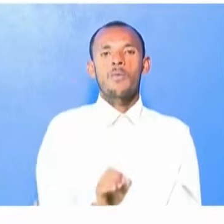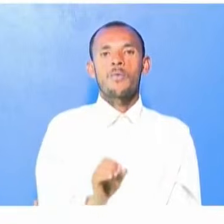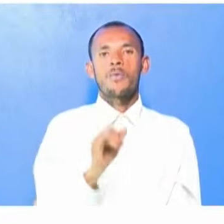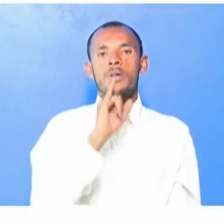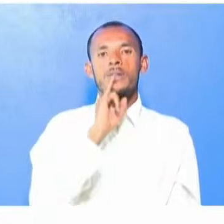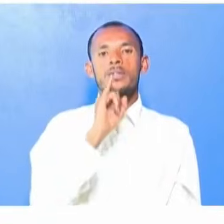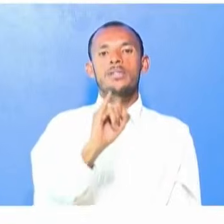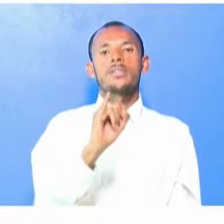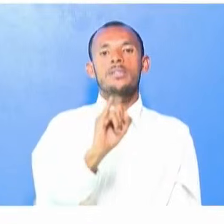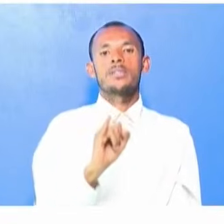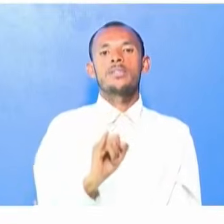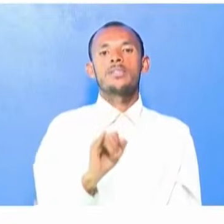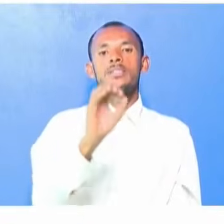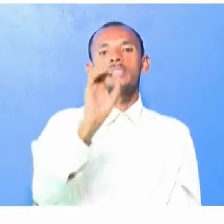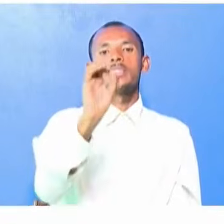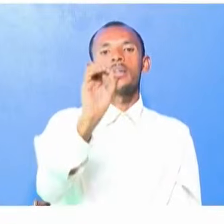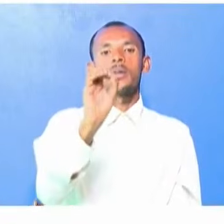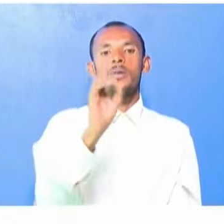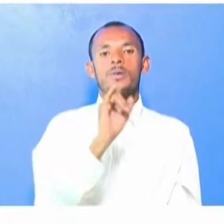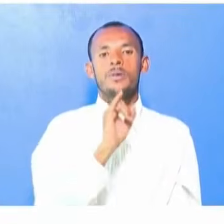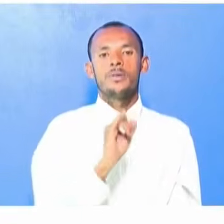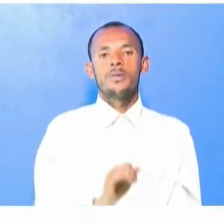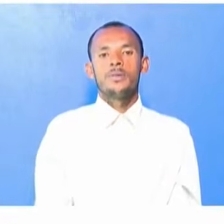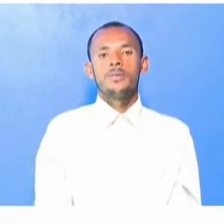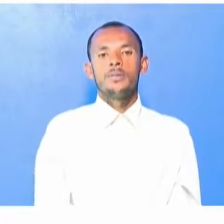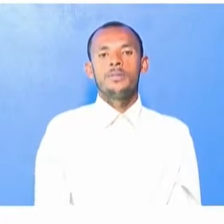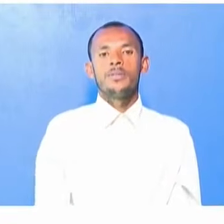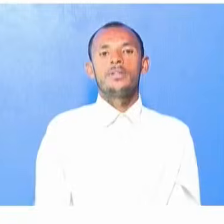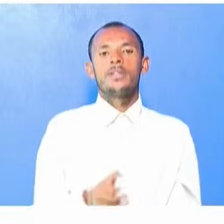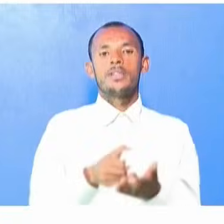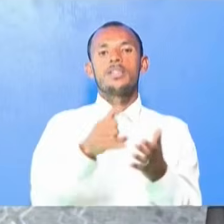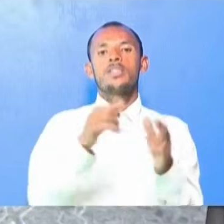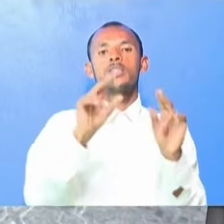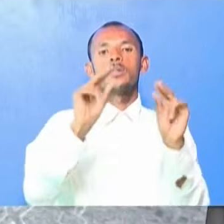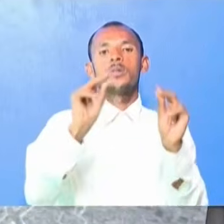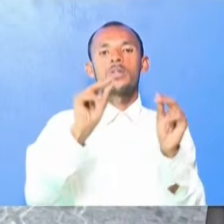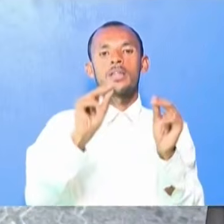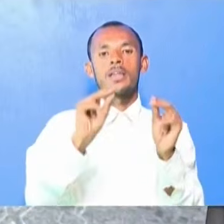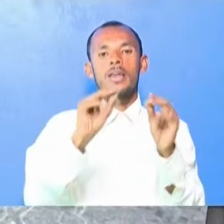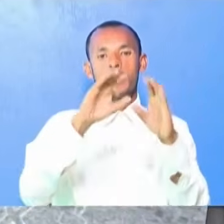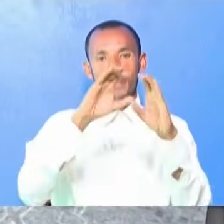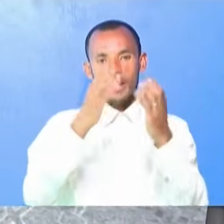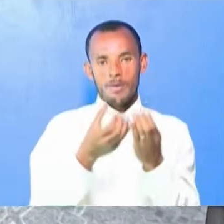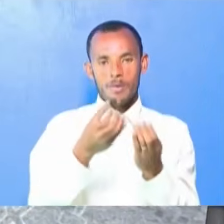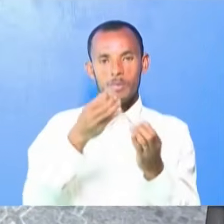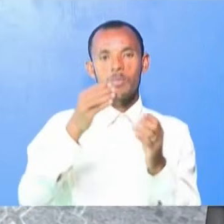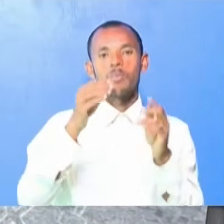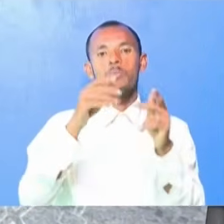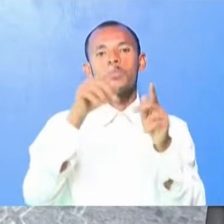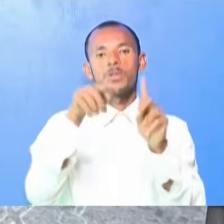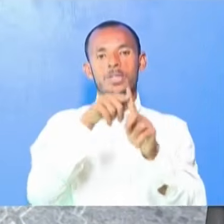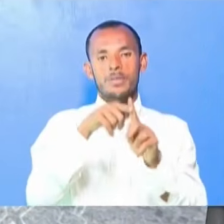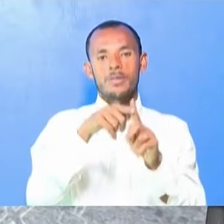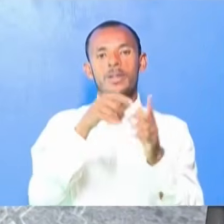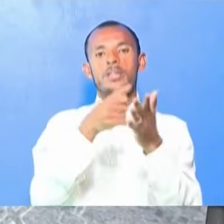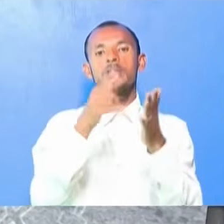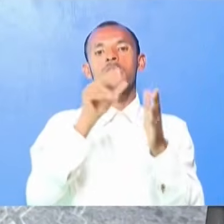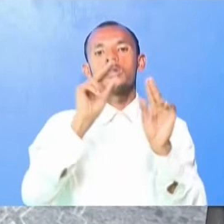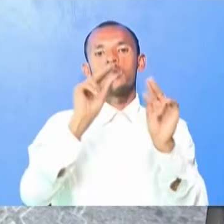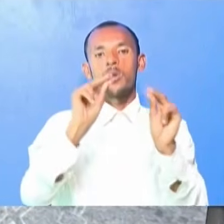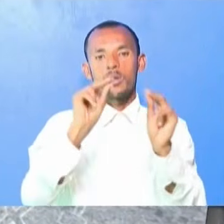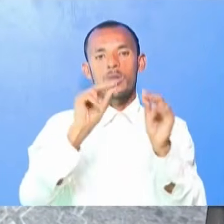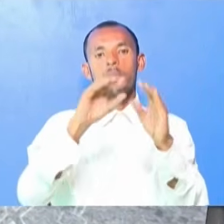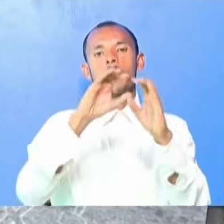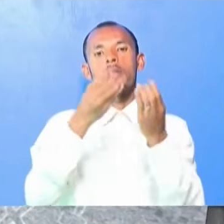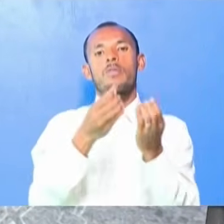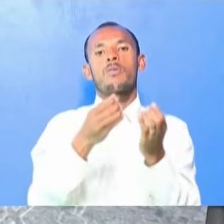is 0. It's not a part of positive, it's not a part of negative. So this